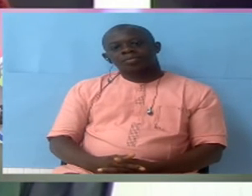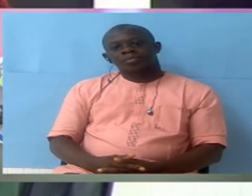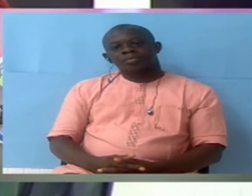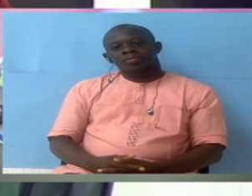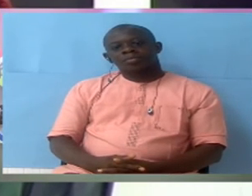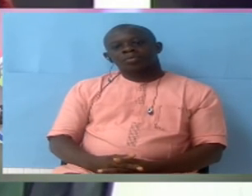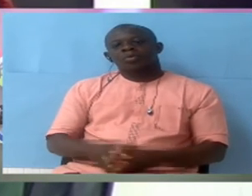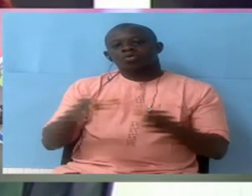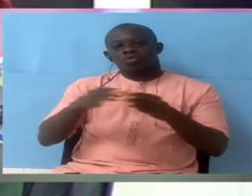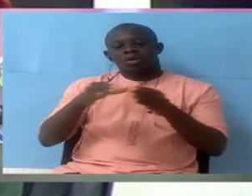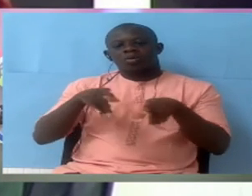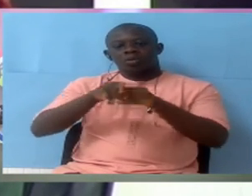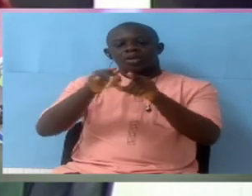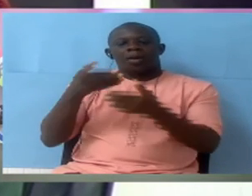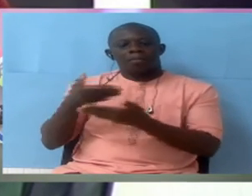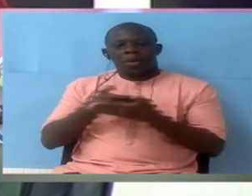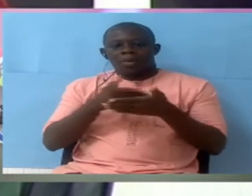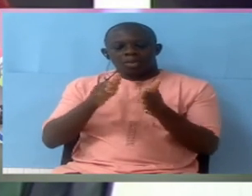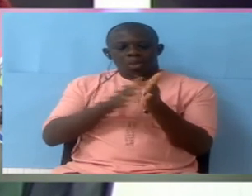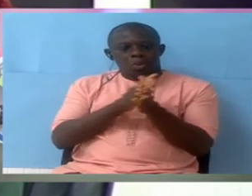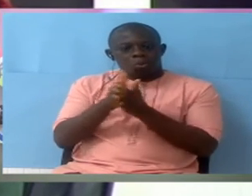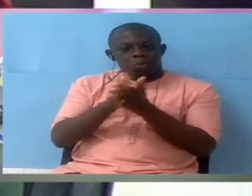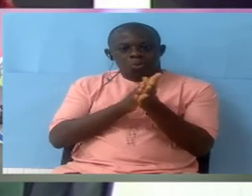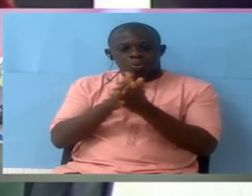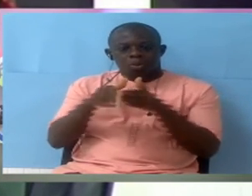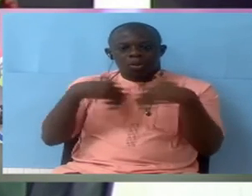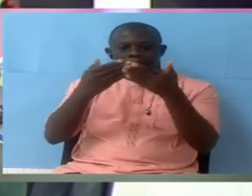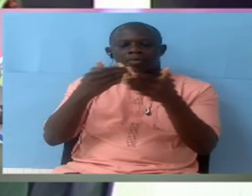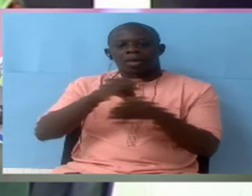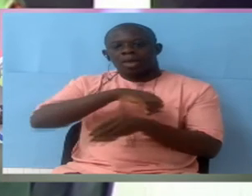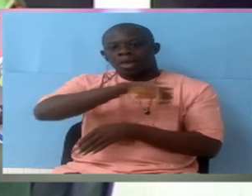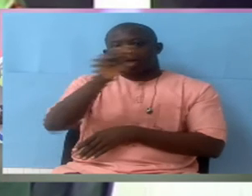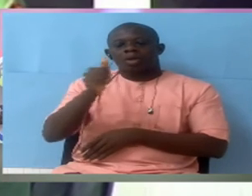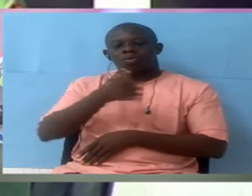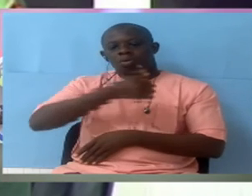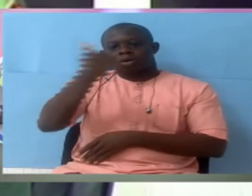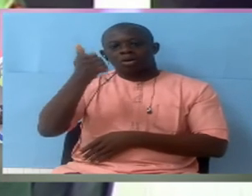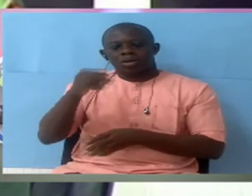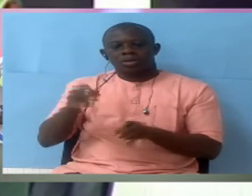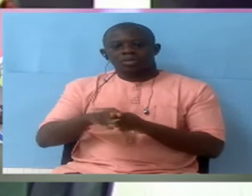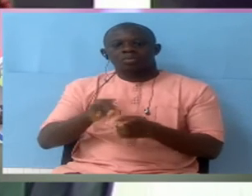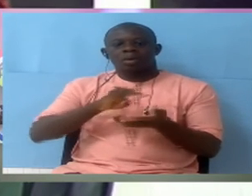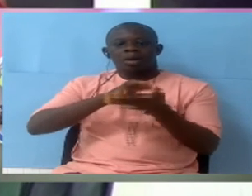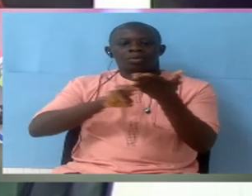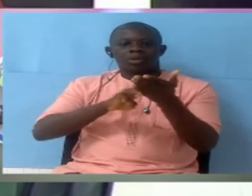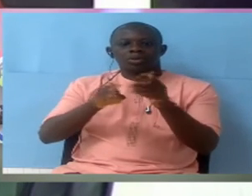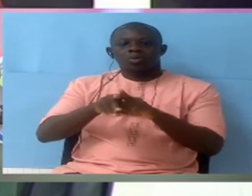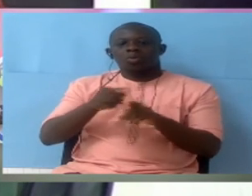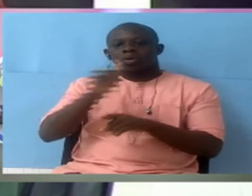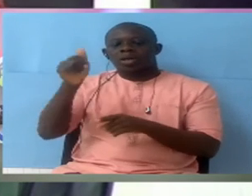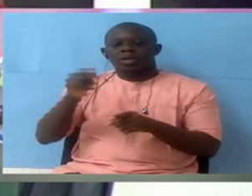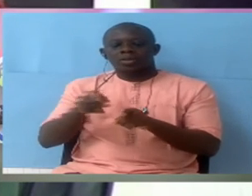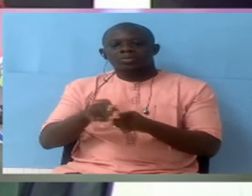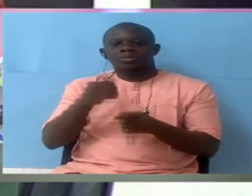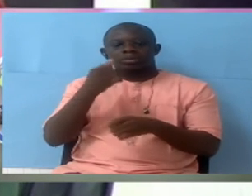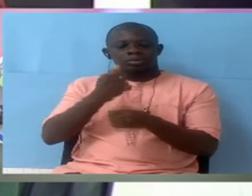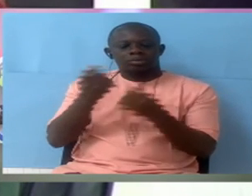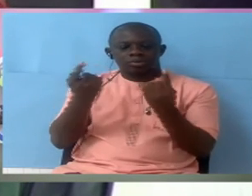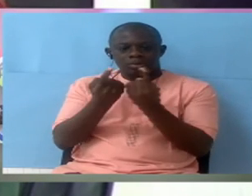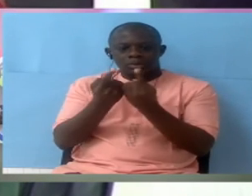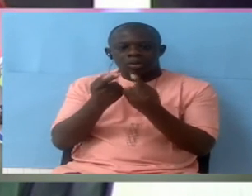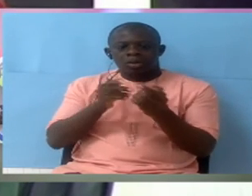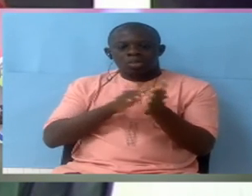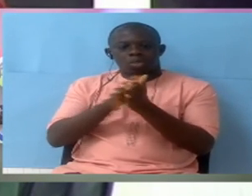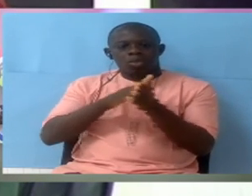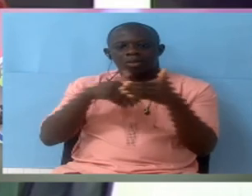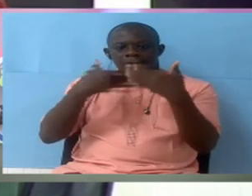Together with shea butter. Indi walé ko ak diw ngalam. And other medicated balm. Ak yeneeni garab yo xamné